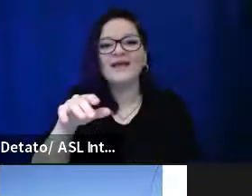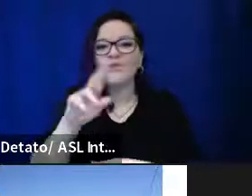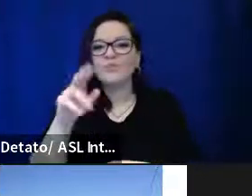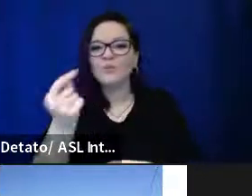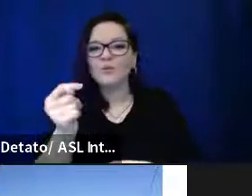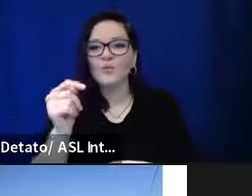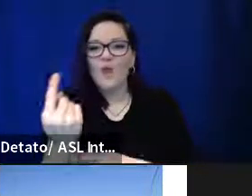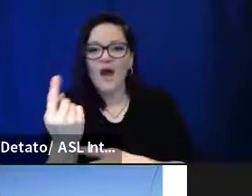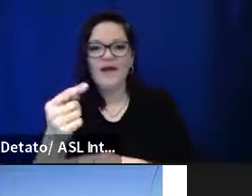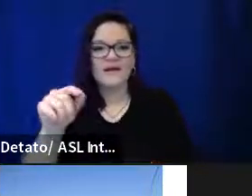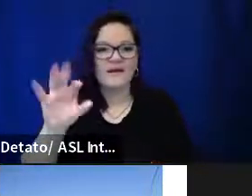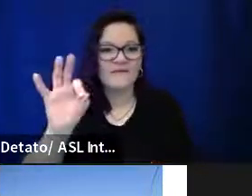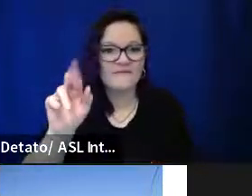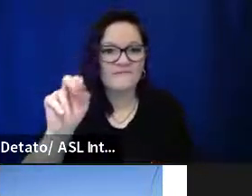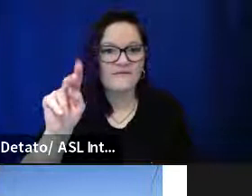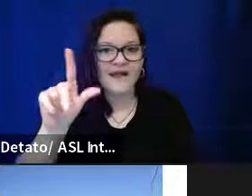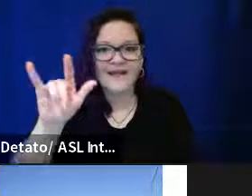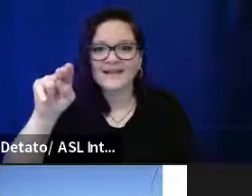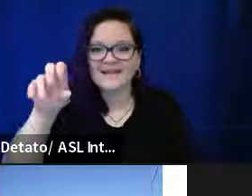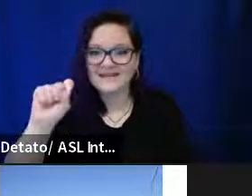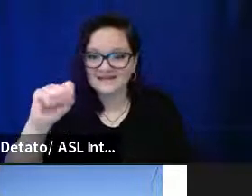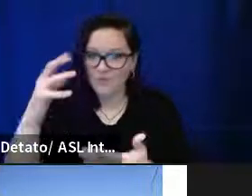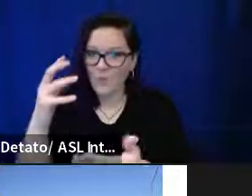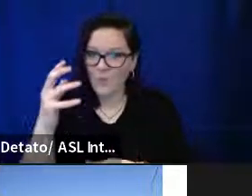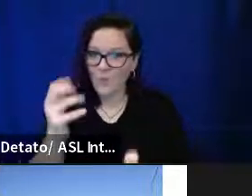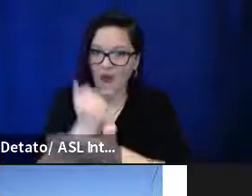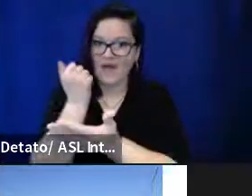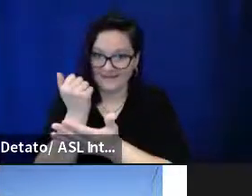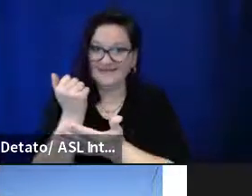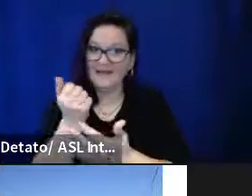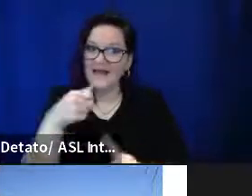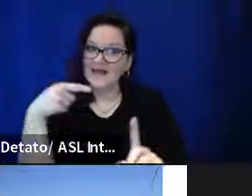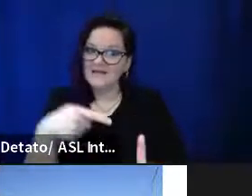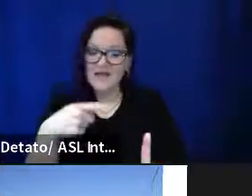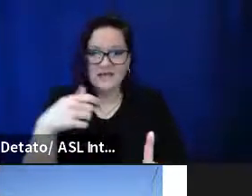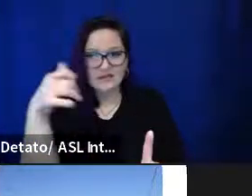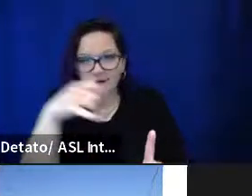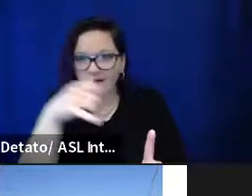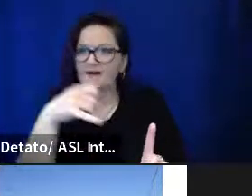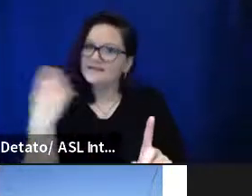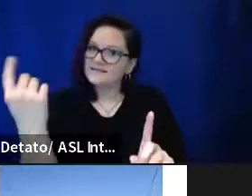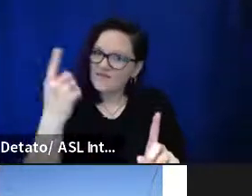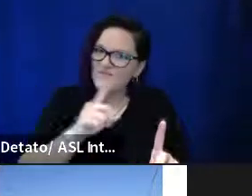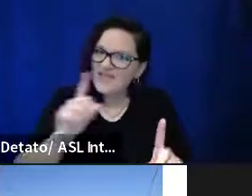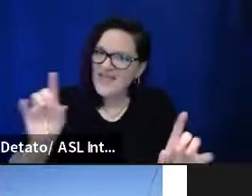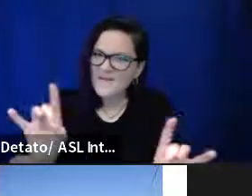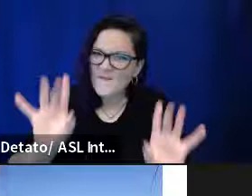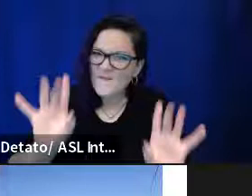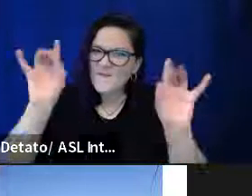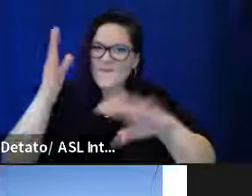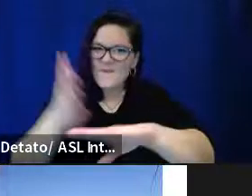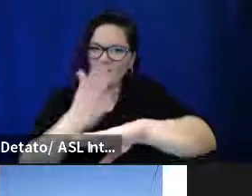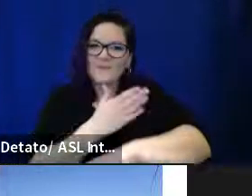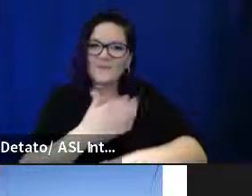recipient of this grant. And this was quite something, how they revitalized the exterior of their building. The